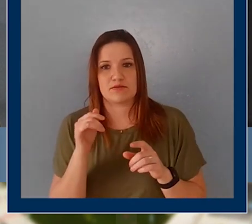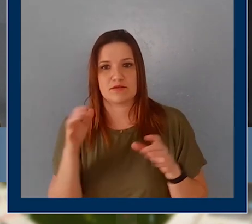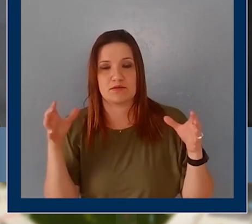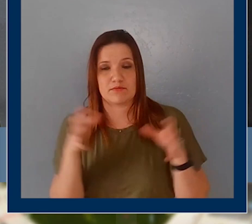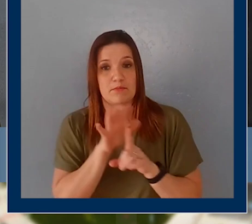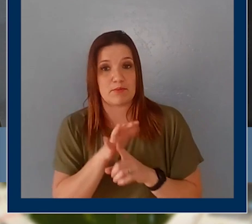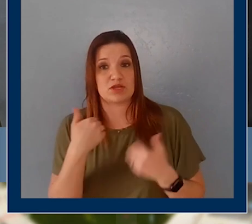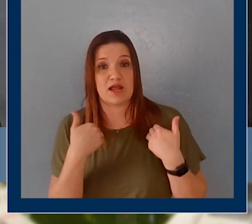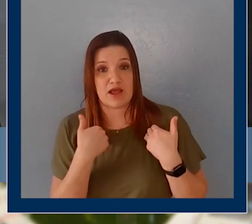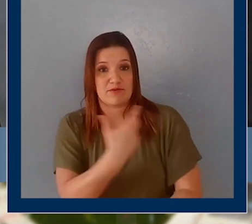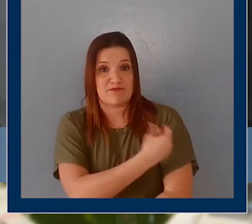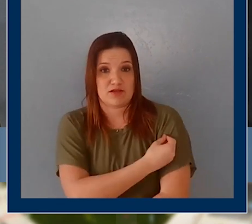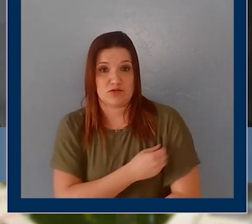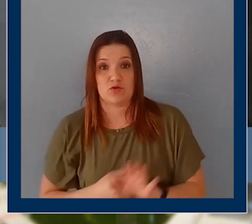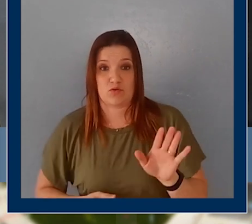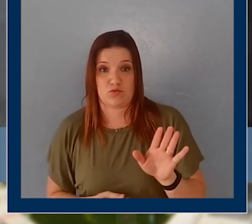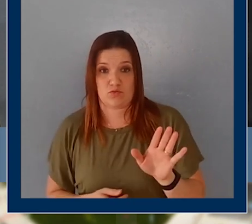Moderna vaccine, but only